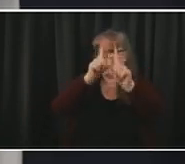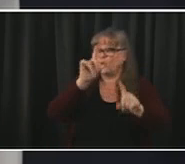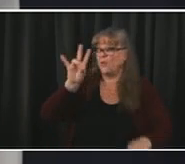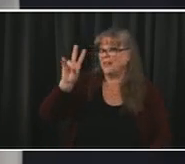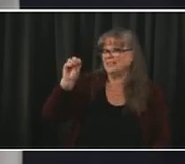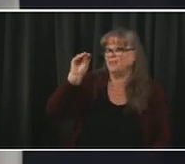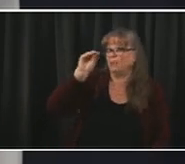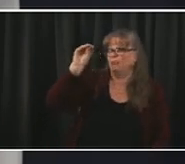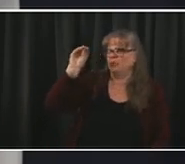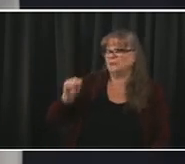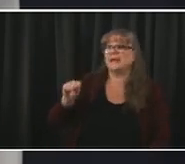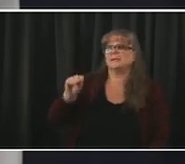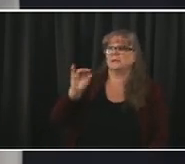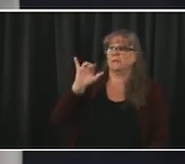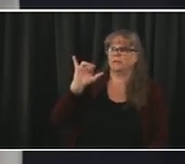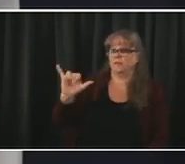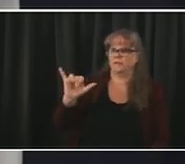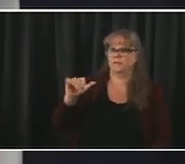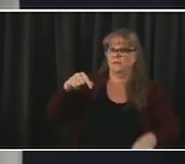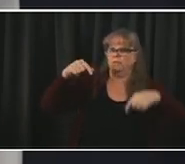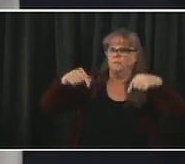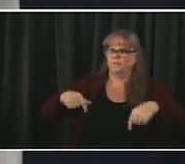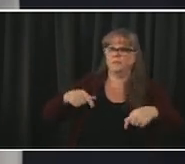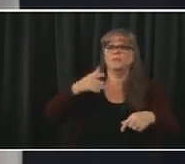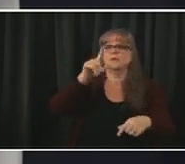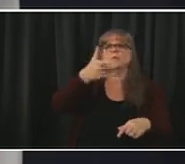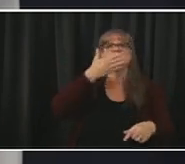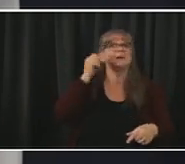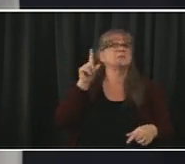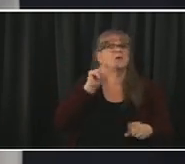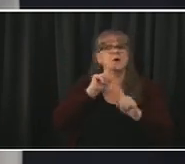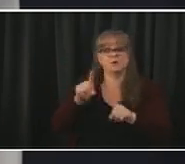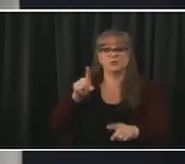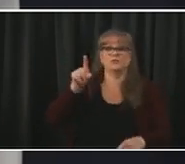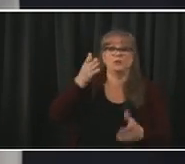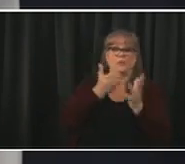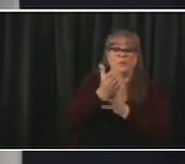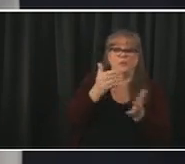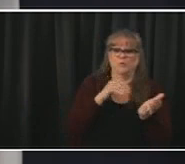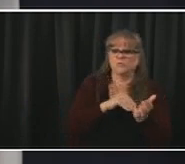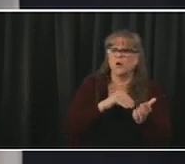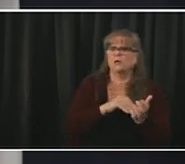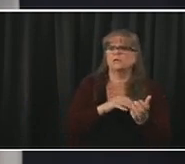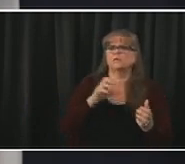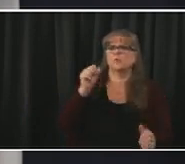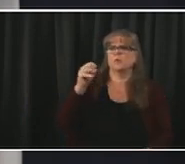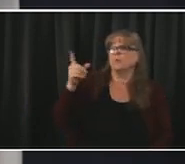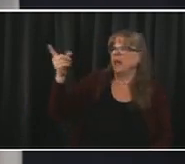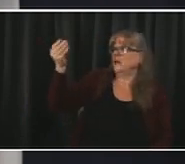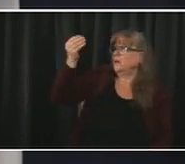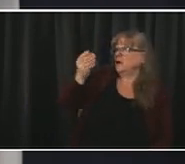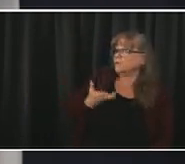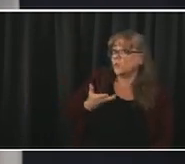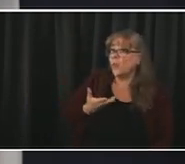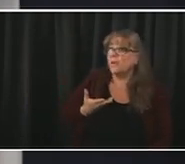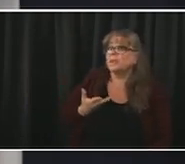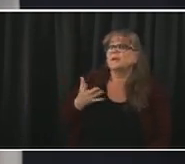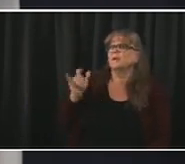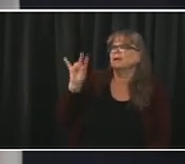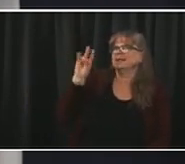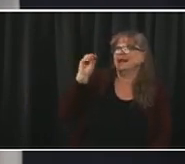scientists and epidemiologists than it is for me. But the estimate that we're getting is about 70%. That's why we've